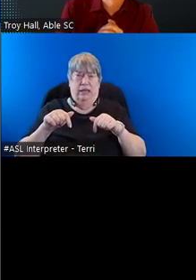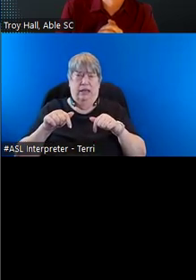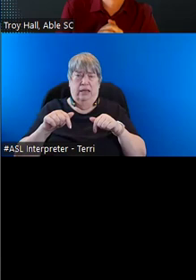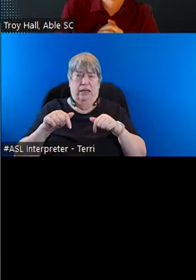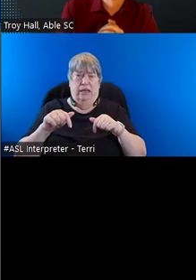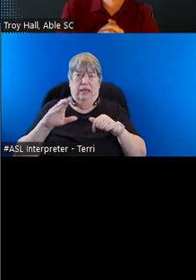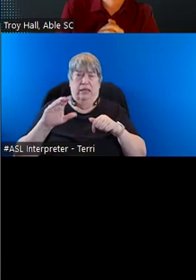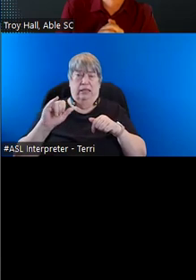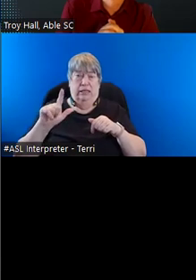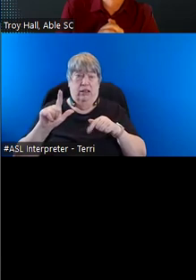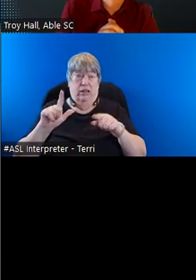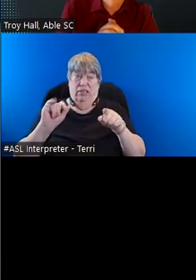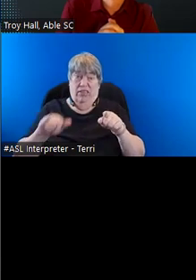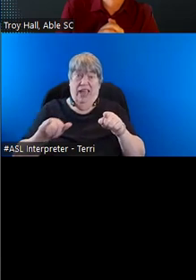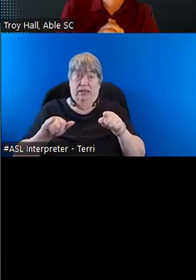CILS work.